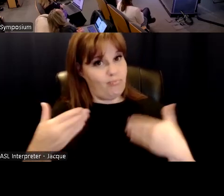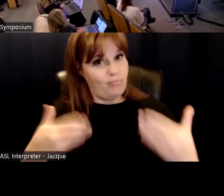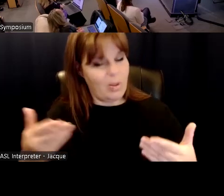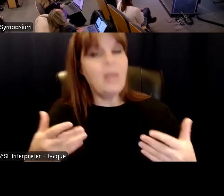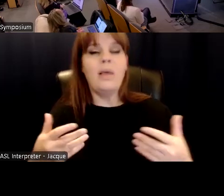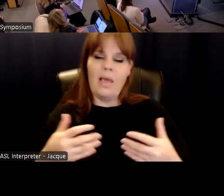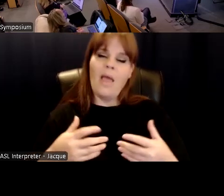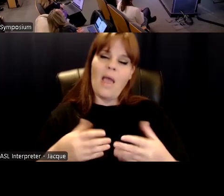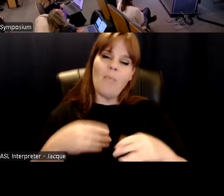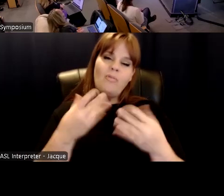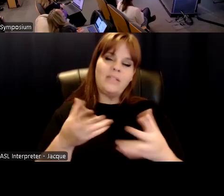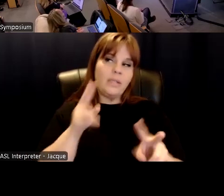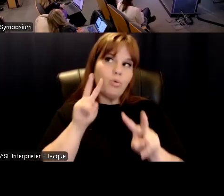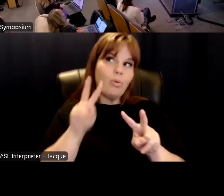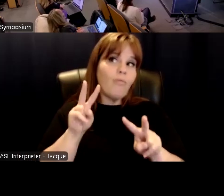look forward to.